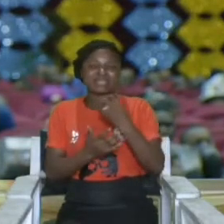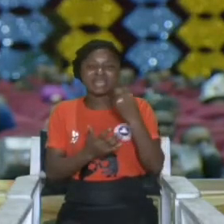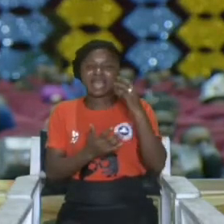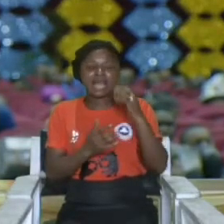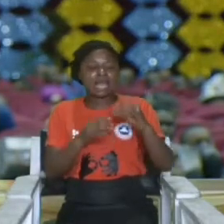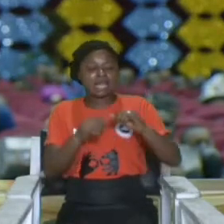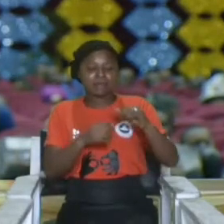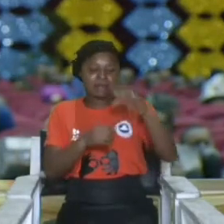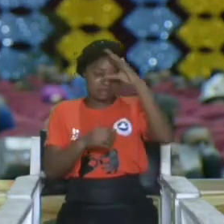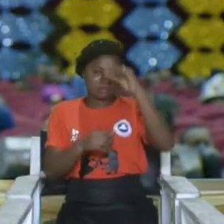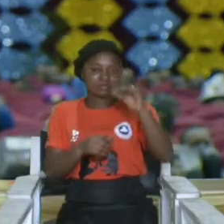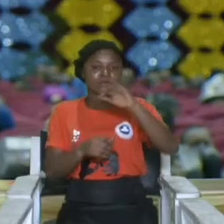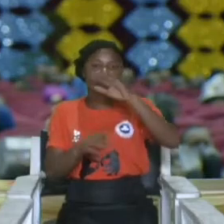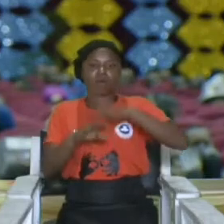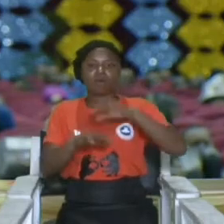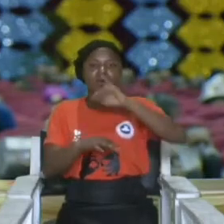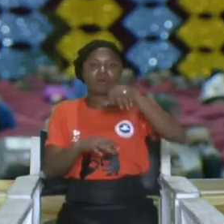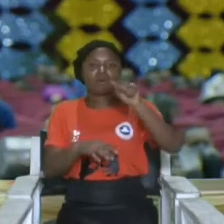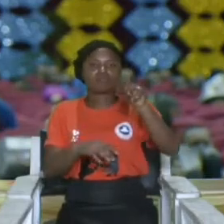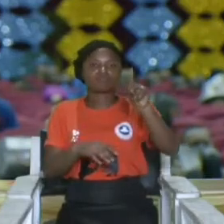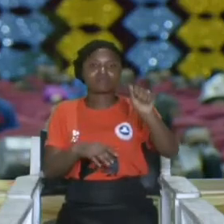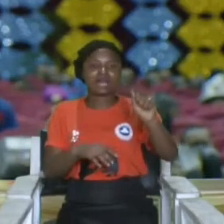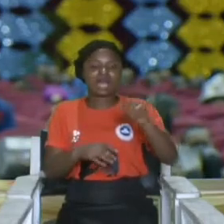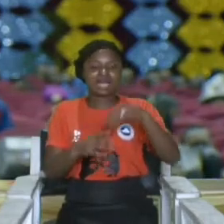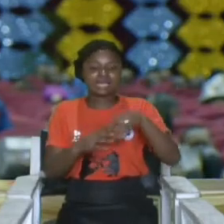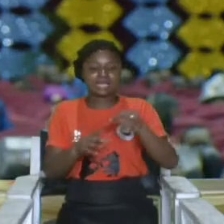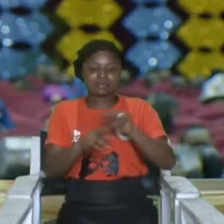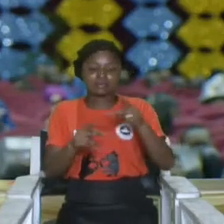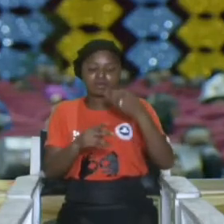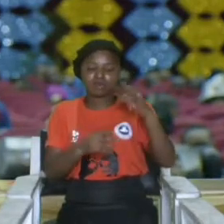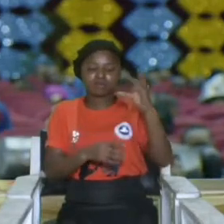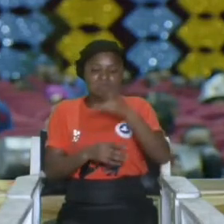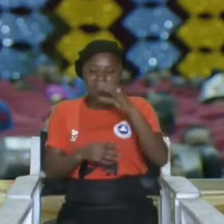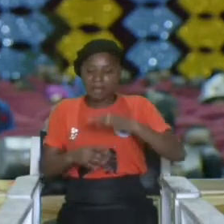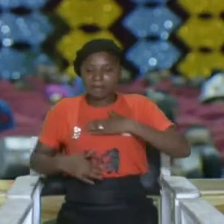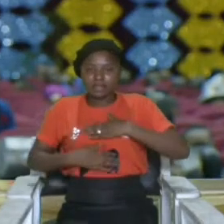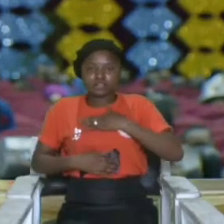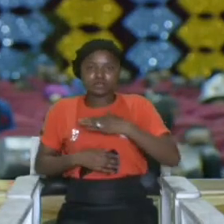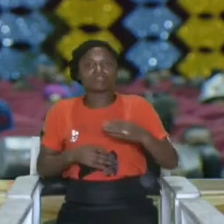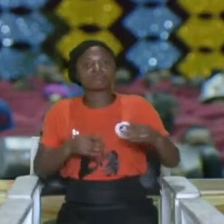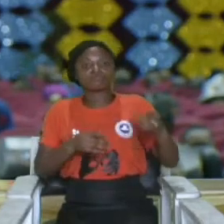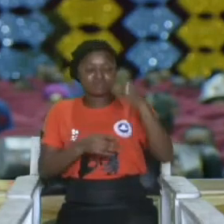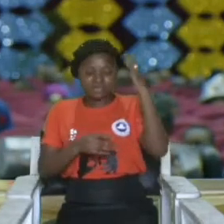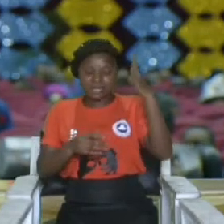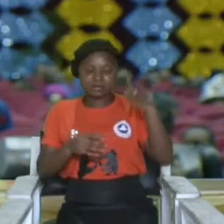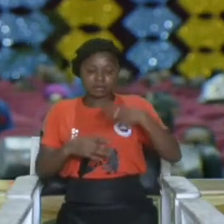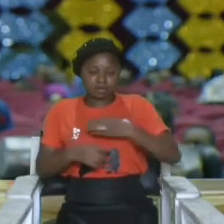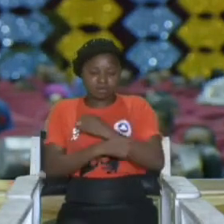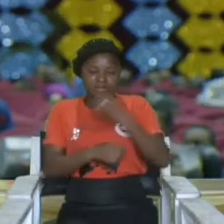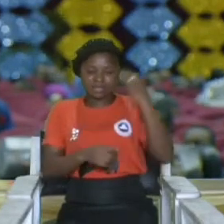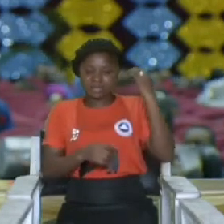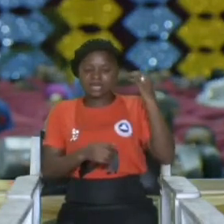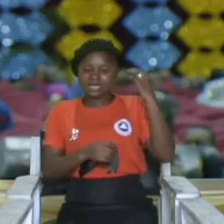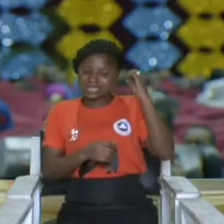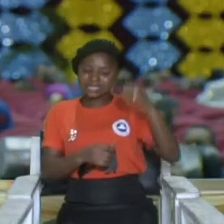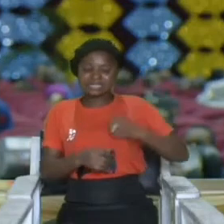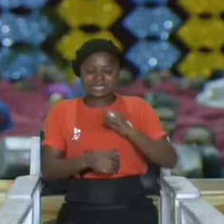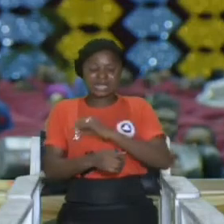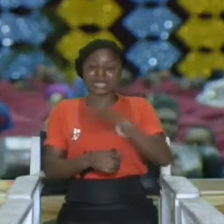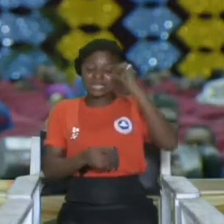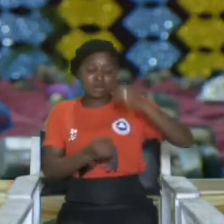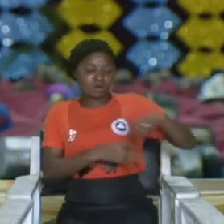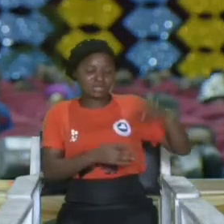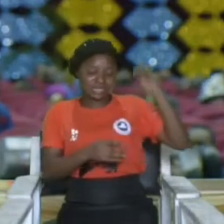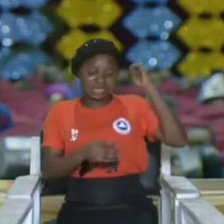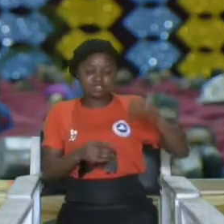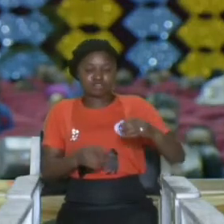called Judah. In the quest of seeking sexual pleasure, Judah lost his staff, his rod. He lost his rod